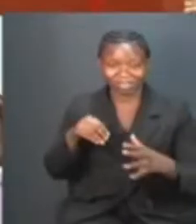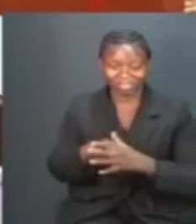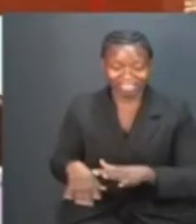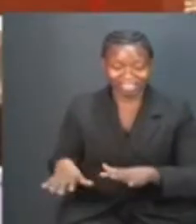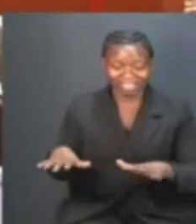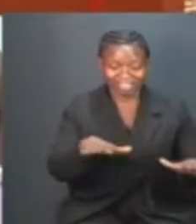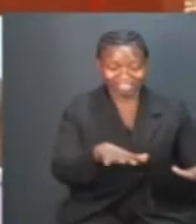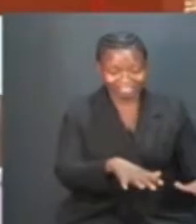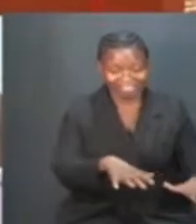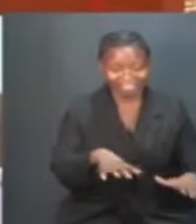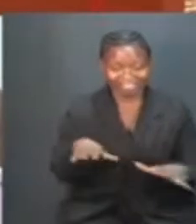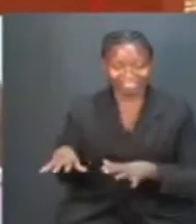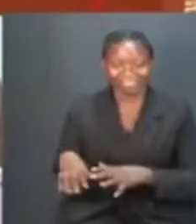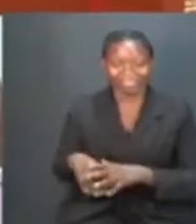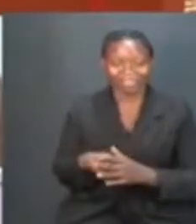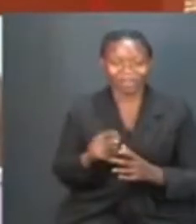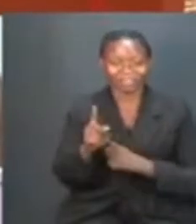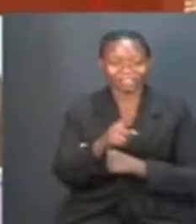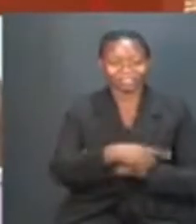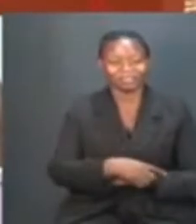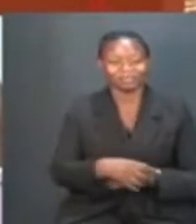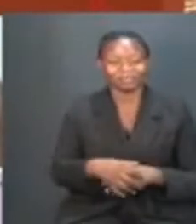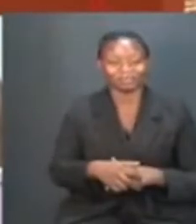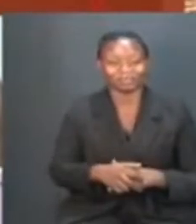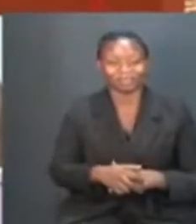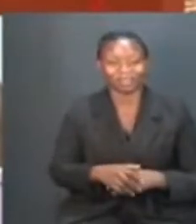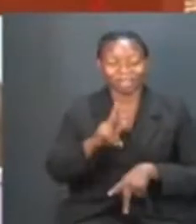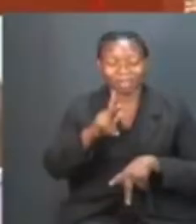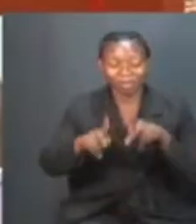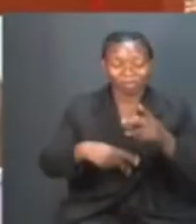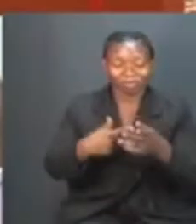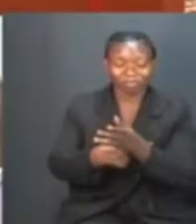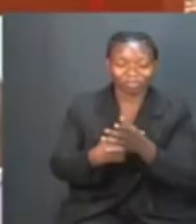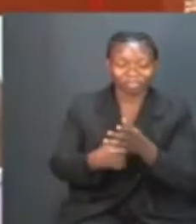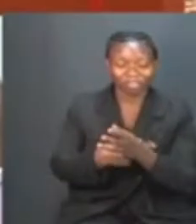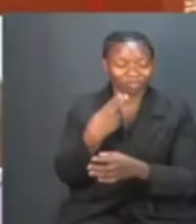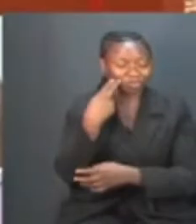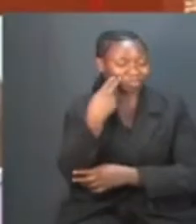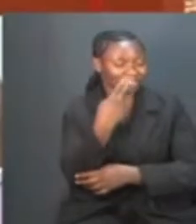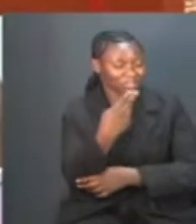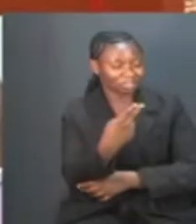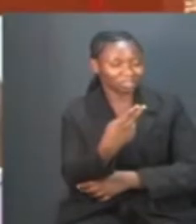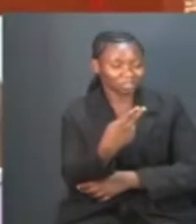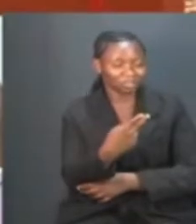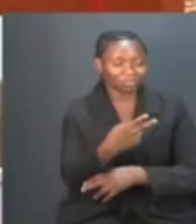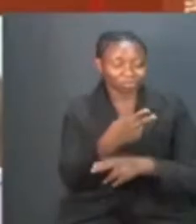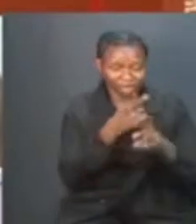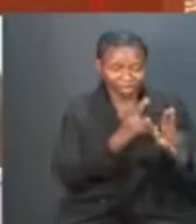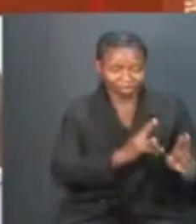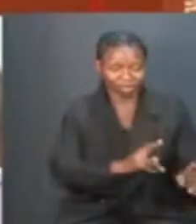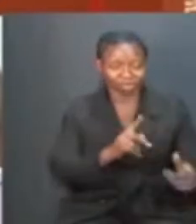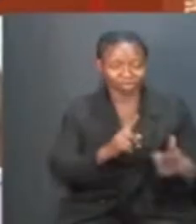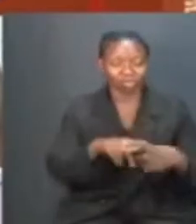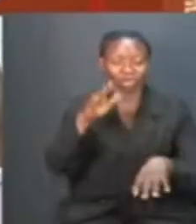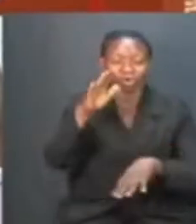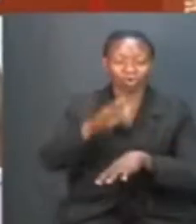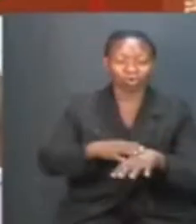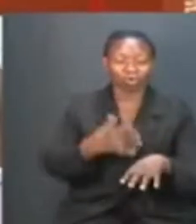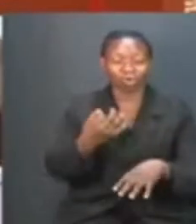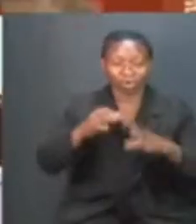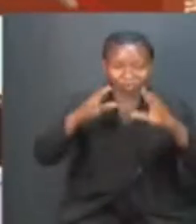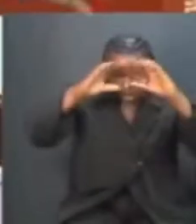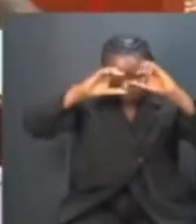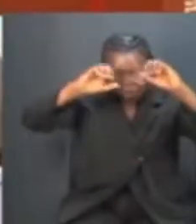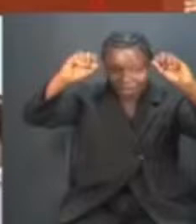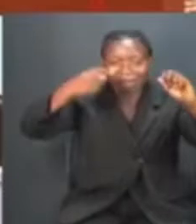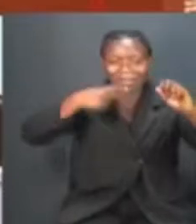in this elegant dress so that the people of Ghana will see that we are responding to the call of His Excellency. But